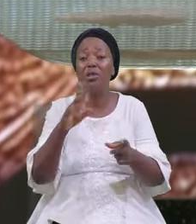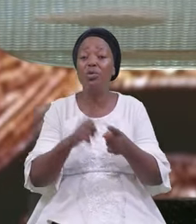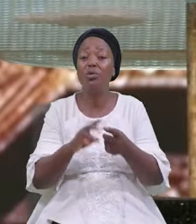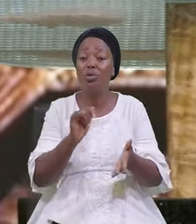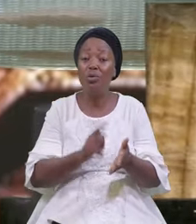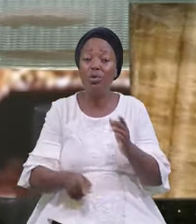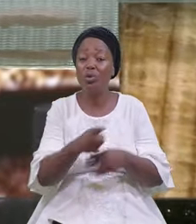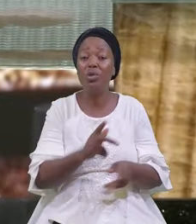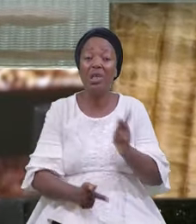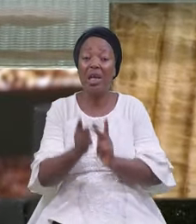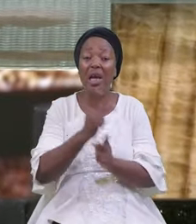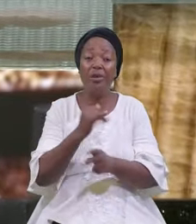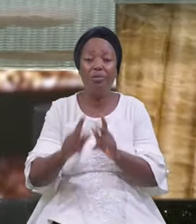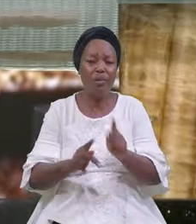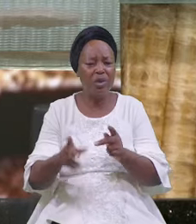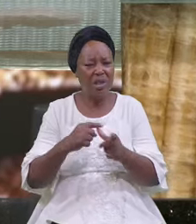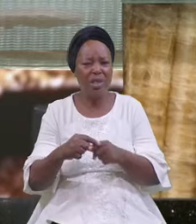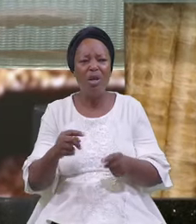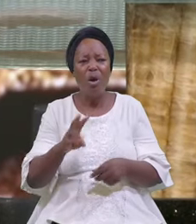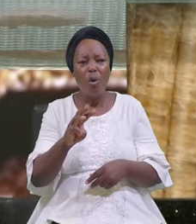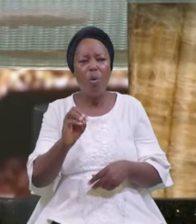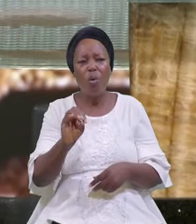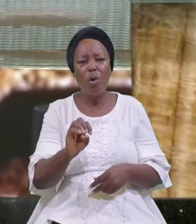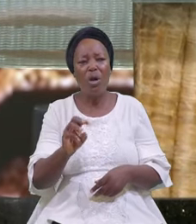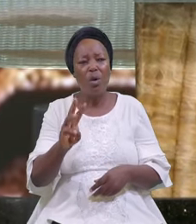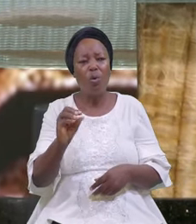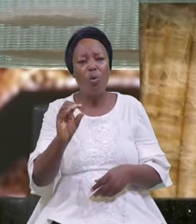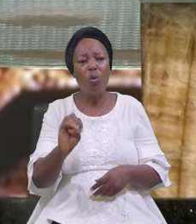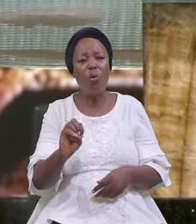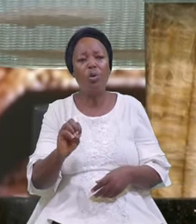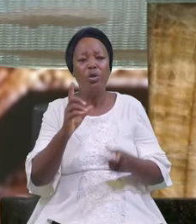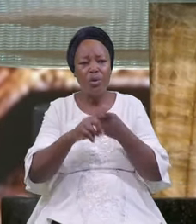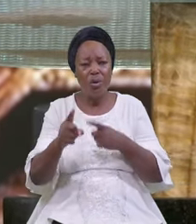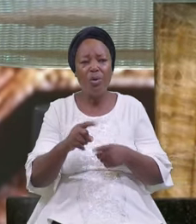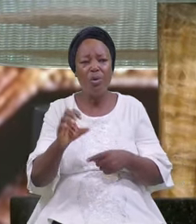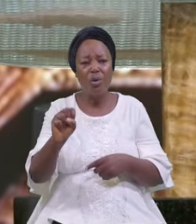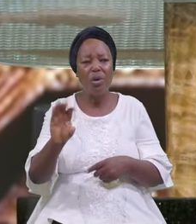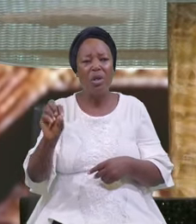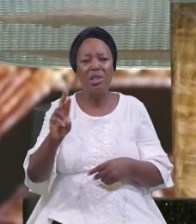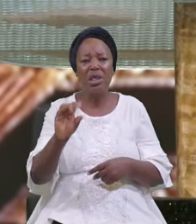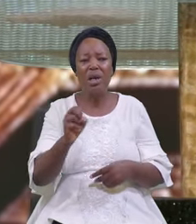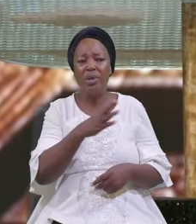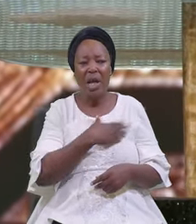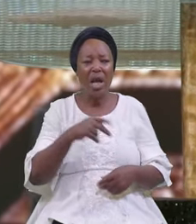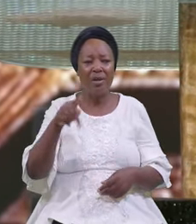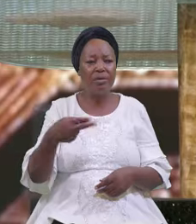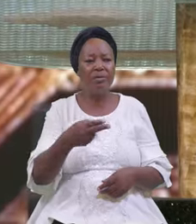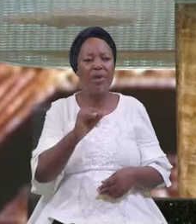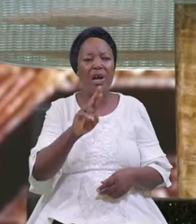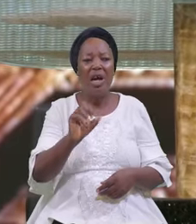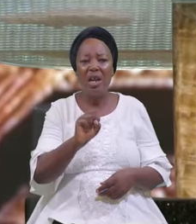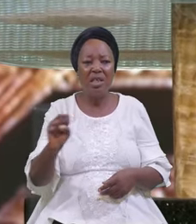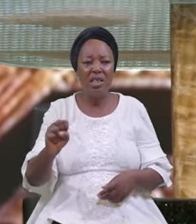he says, woe unto you, scribes and Pharisees, hypocrites, for ye are like unto